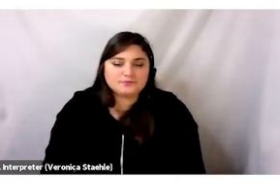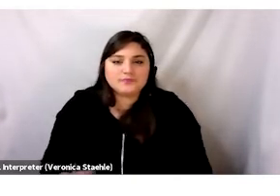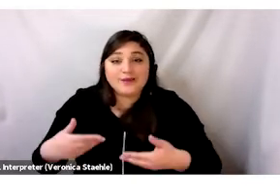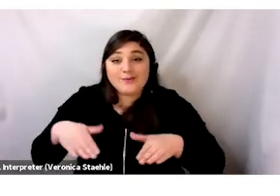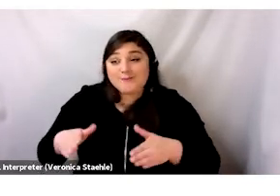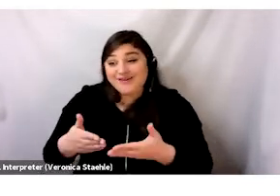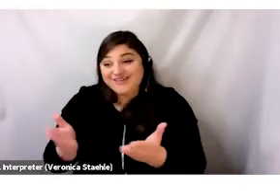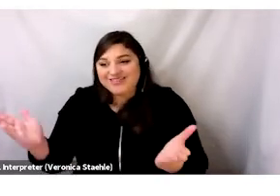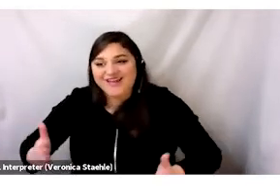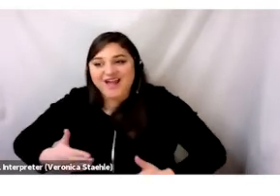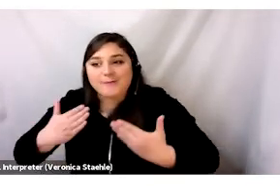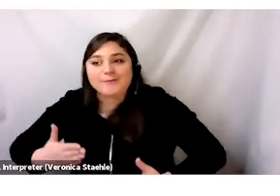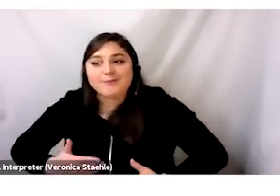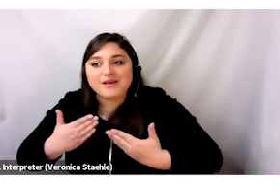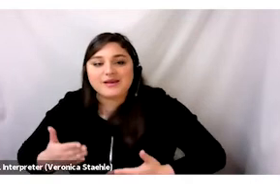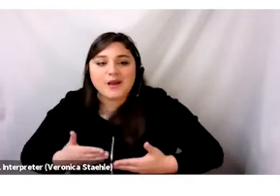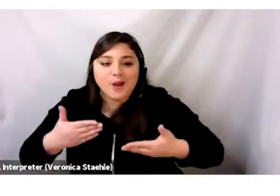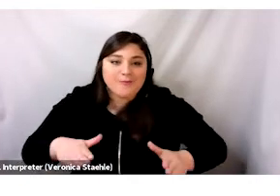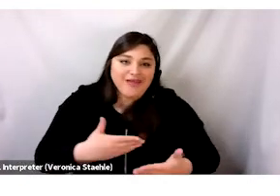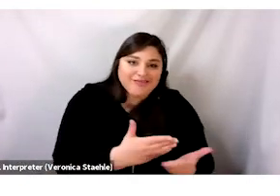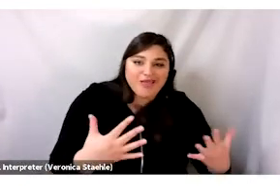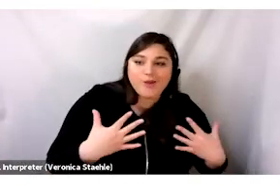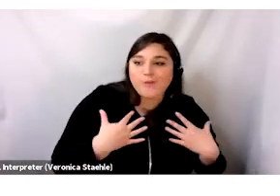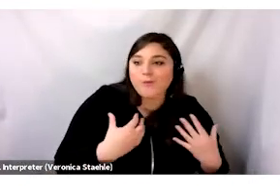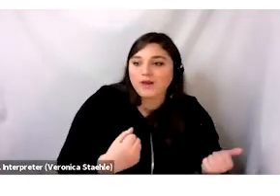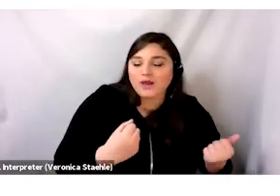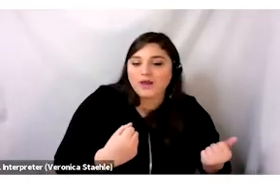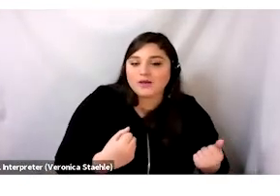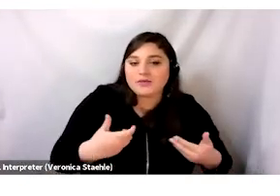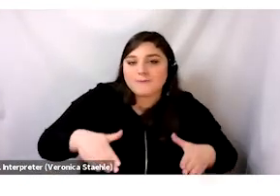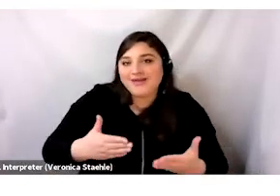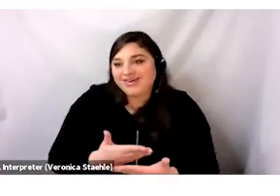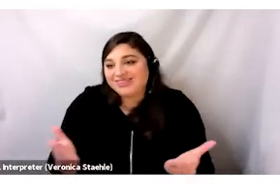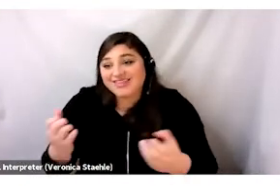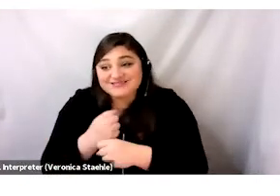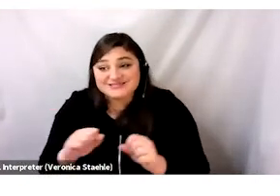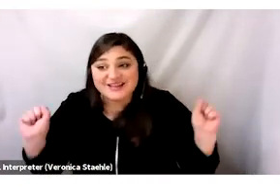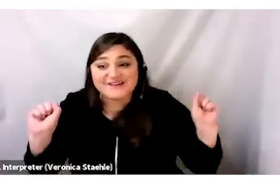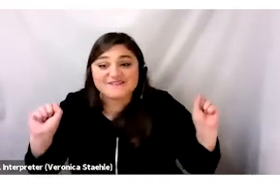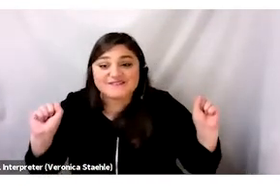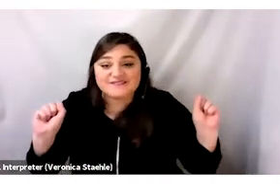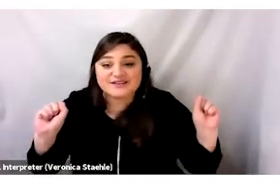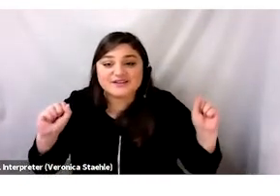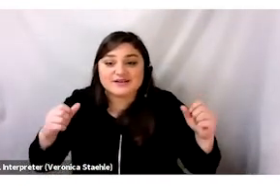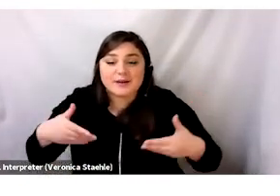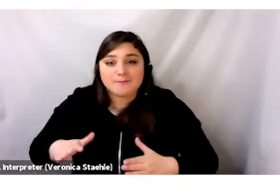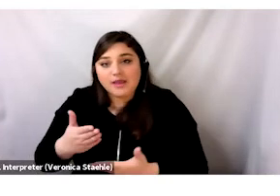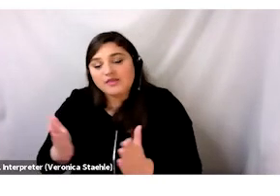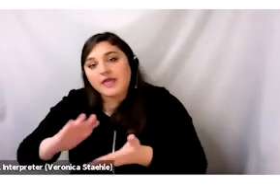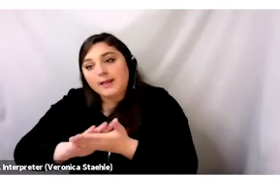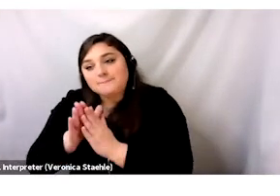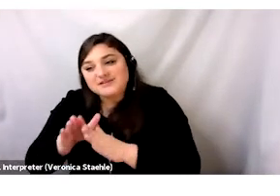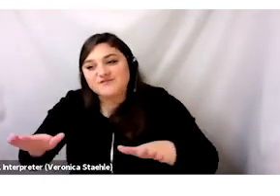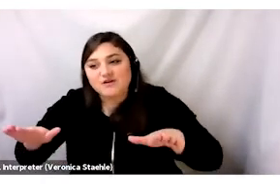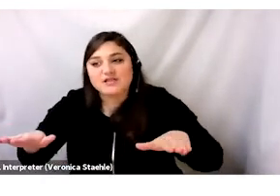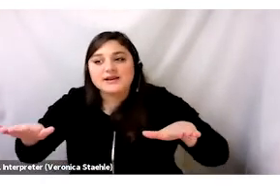May they be happy. May they be well. May they be safe. May they be